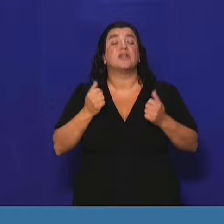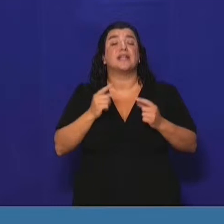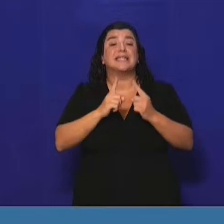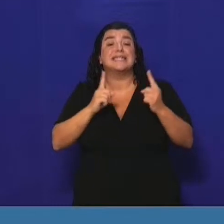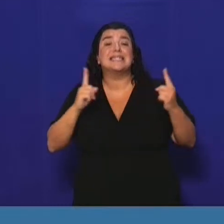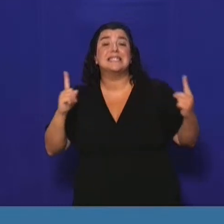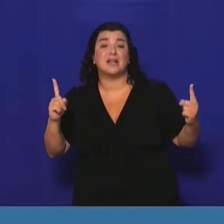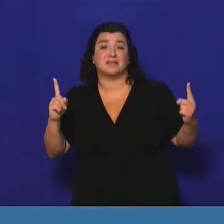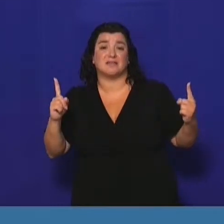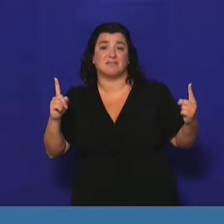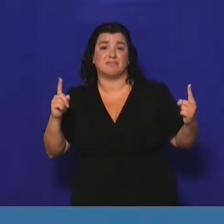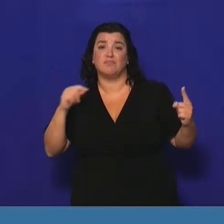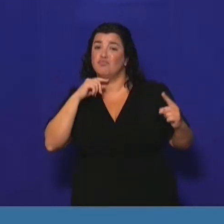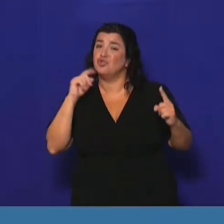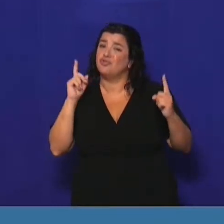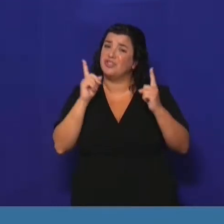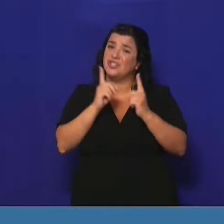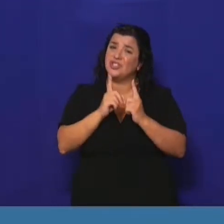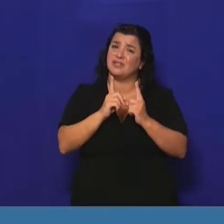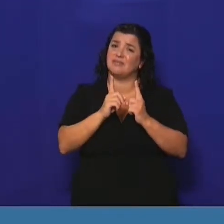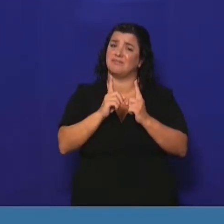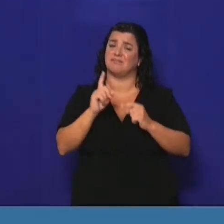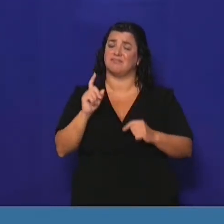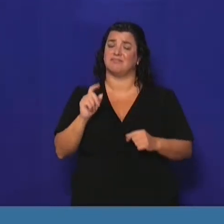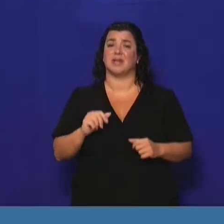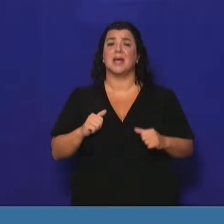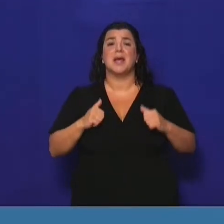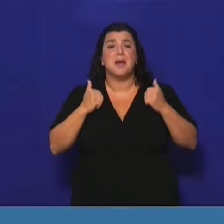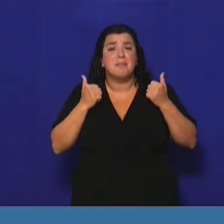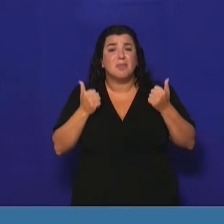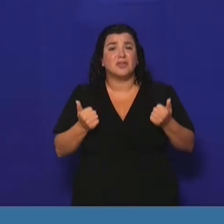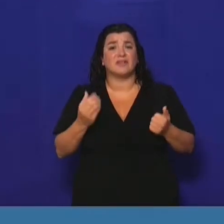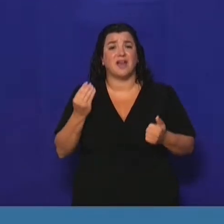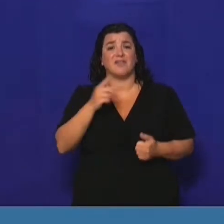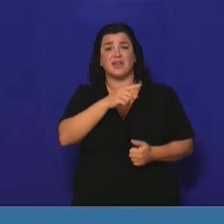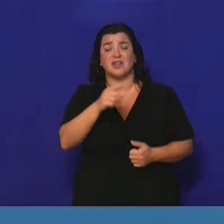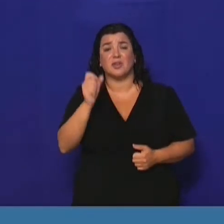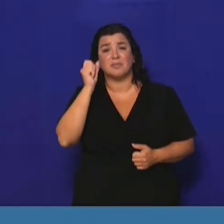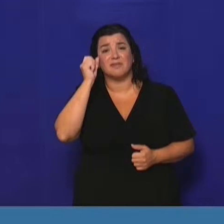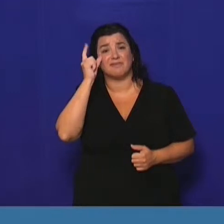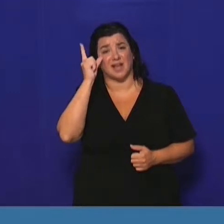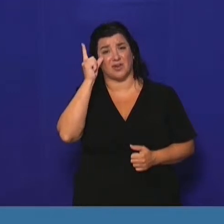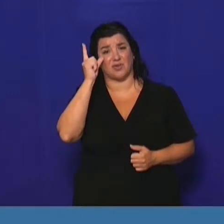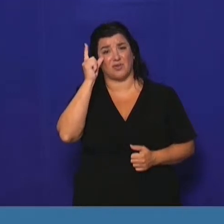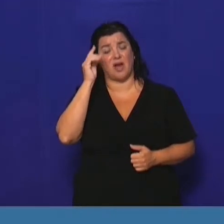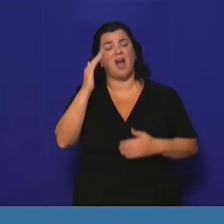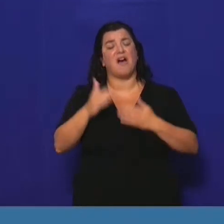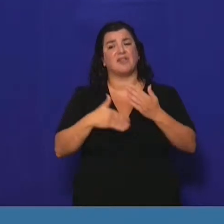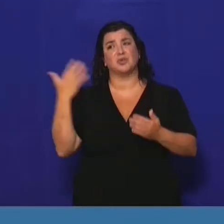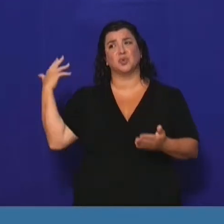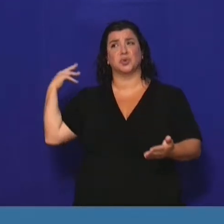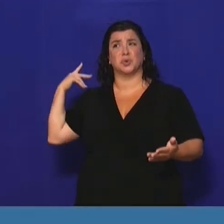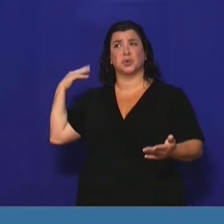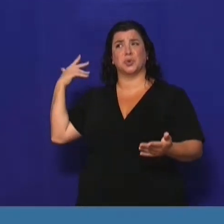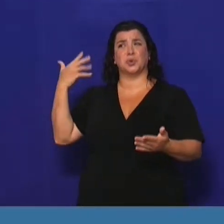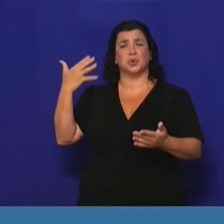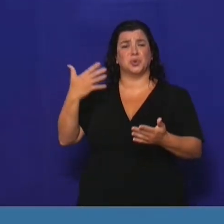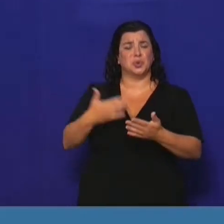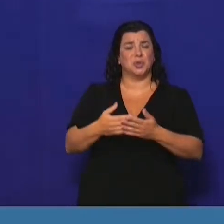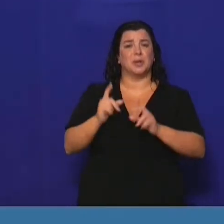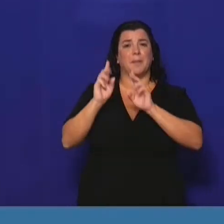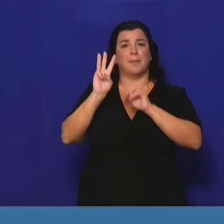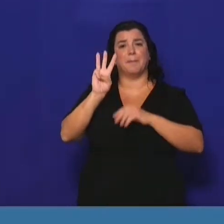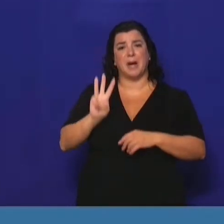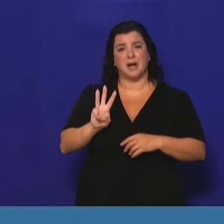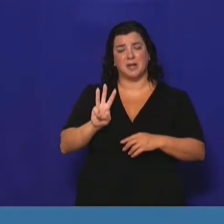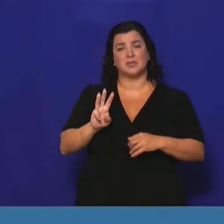oħrajn. U allura importanti ħafna hekk fejn infakkarkom f'dawk il-miżuri li issa ilhom f'posthom fejn ma jsirux mass